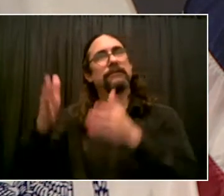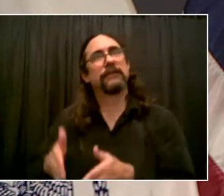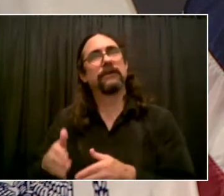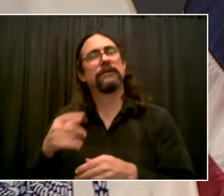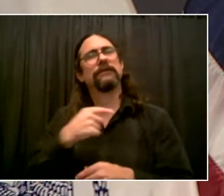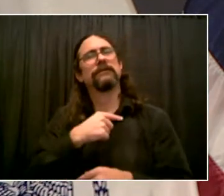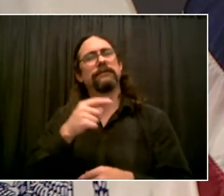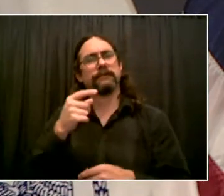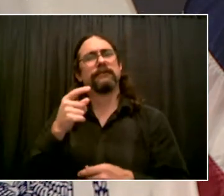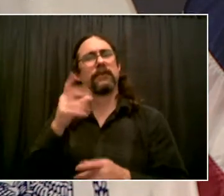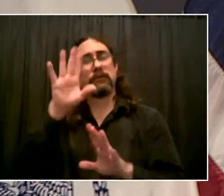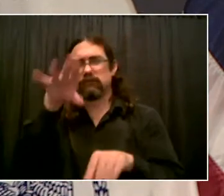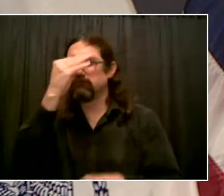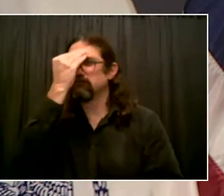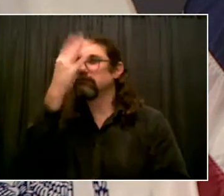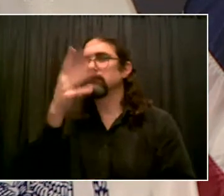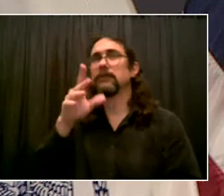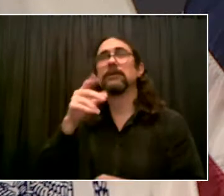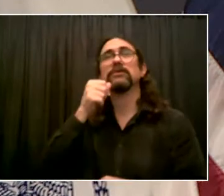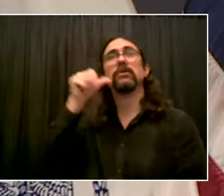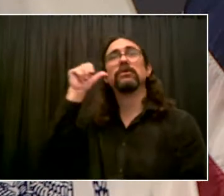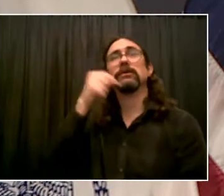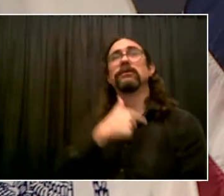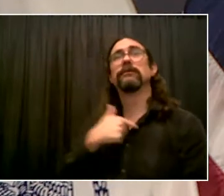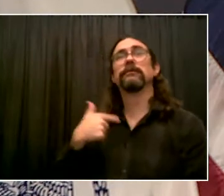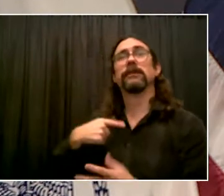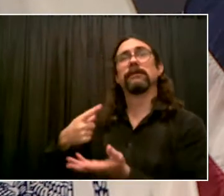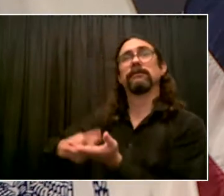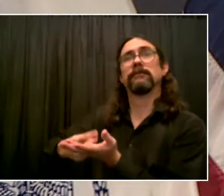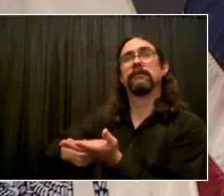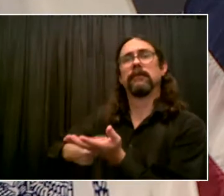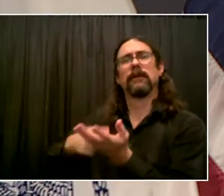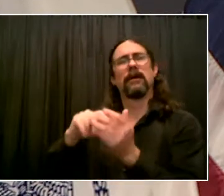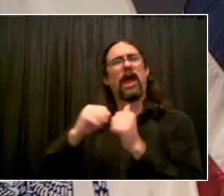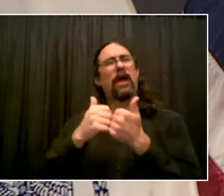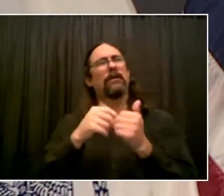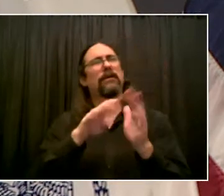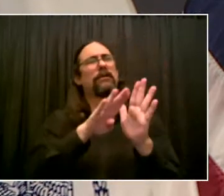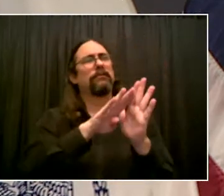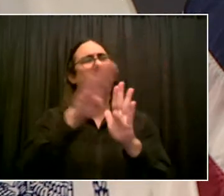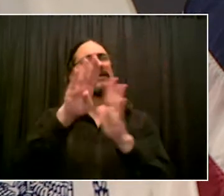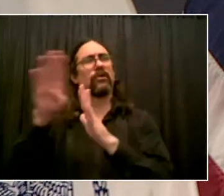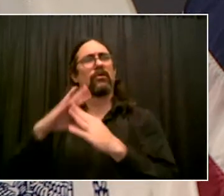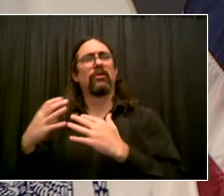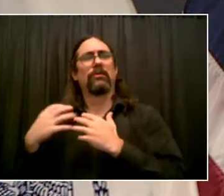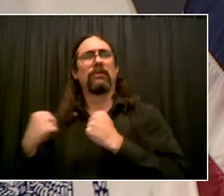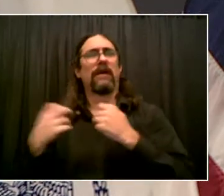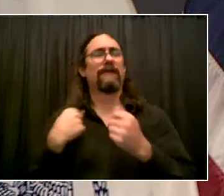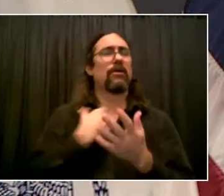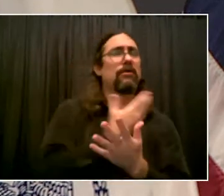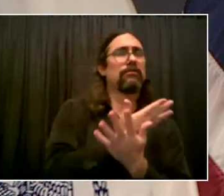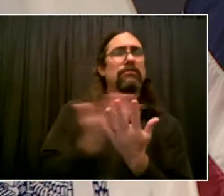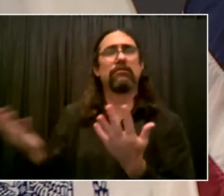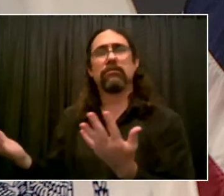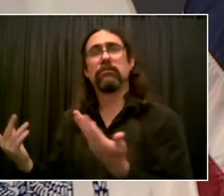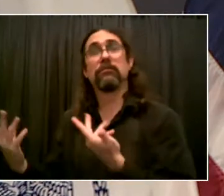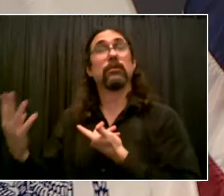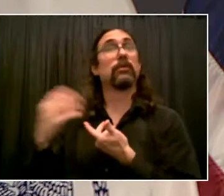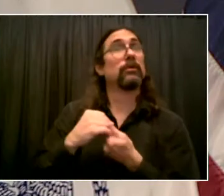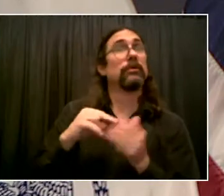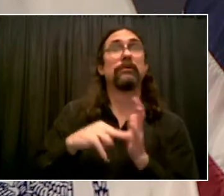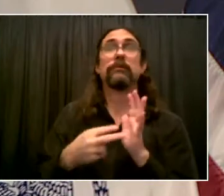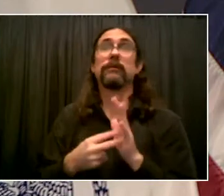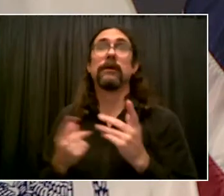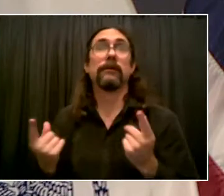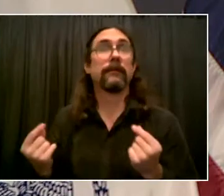of us. That means focusing on where we're going, and that means, of course, focusing on our kids. We talked yesterday about Brilliant NYC. We're